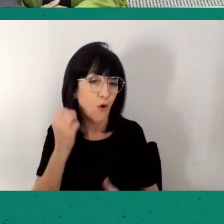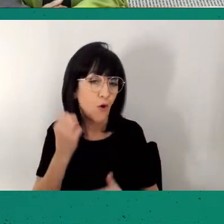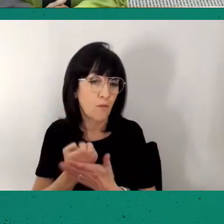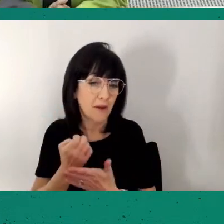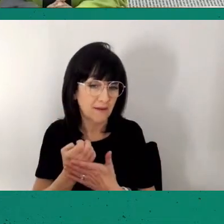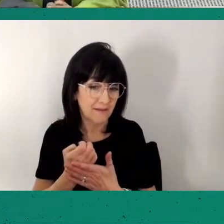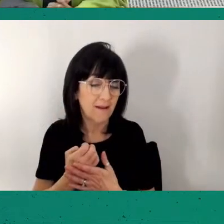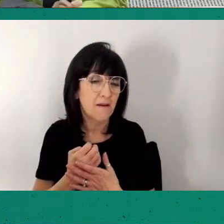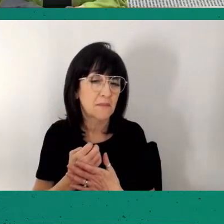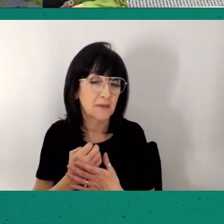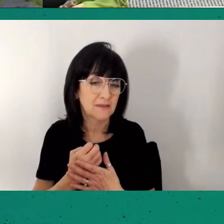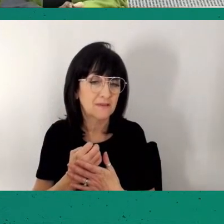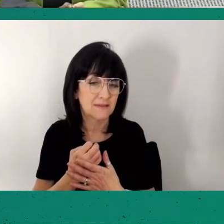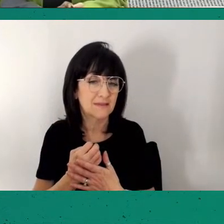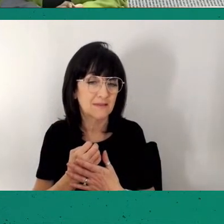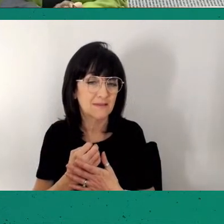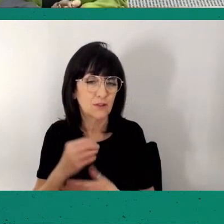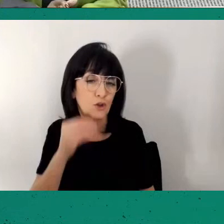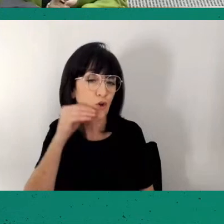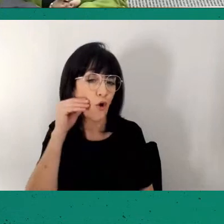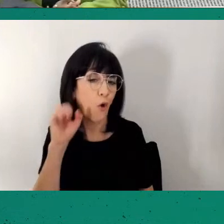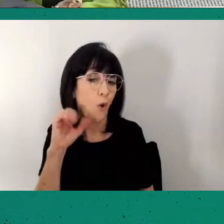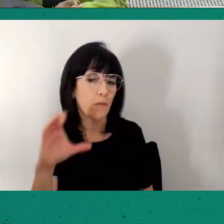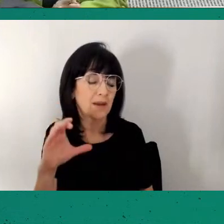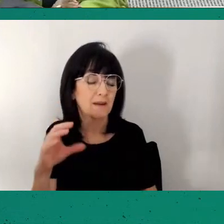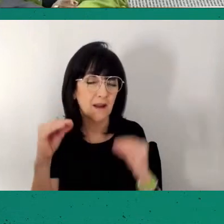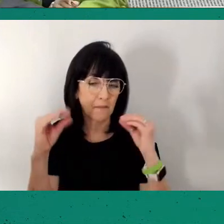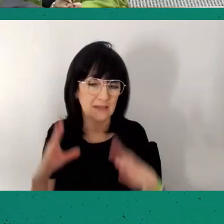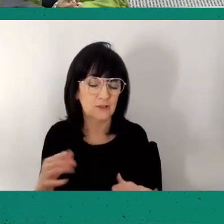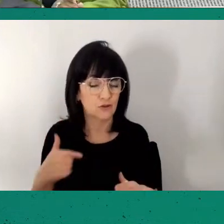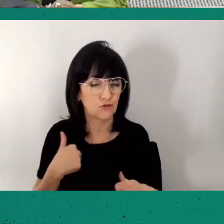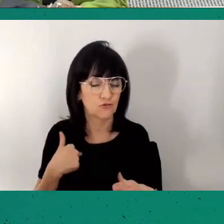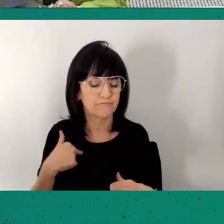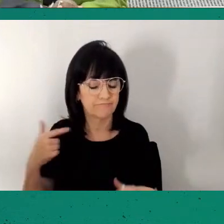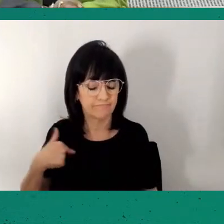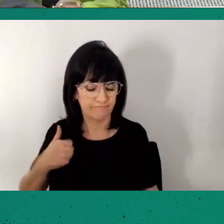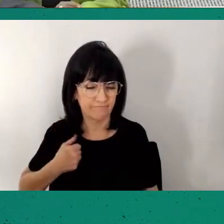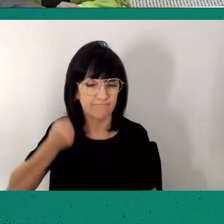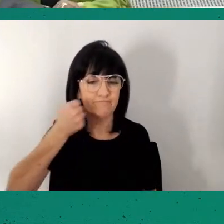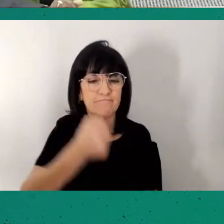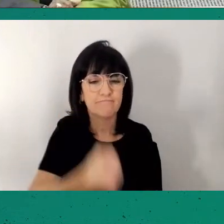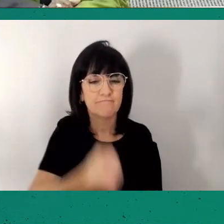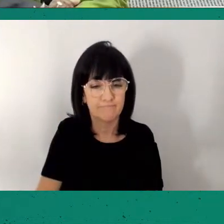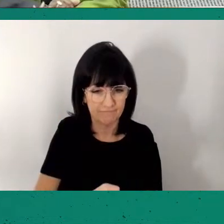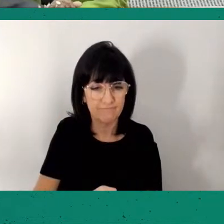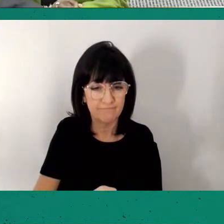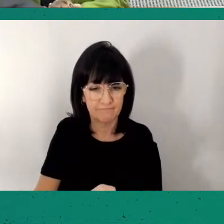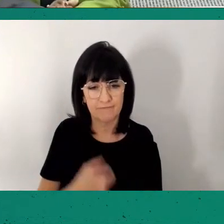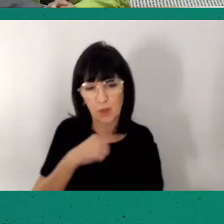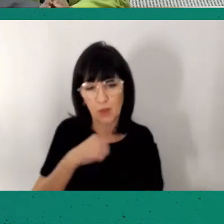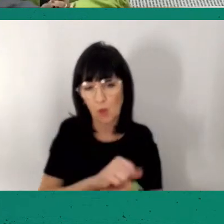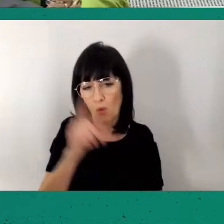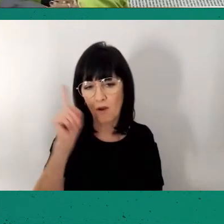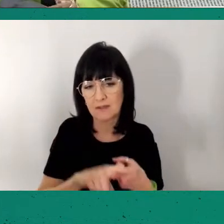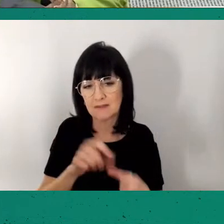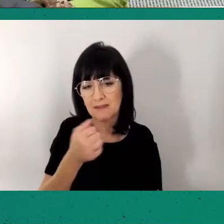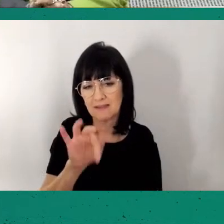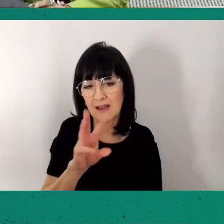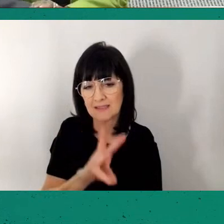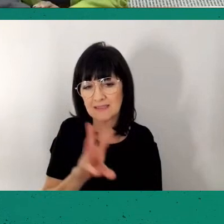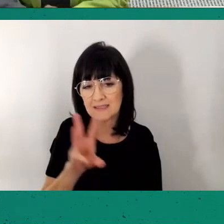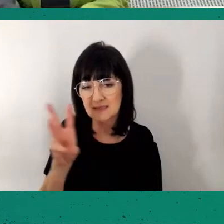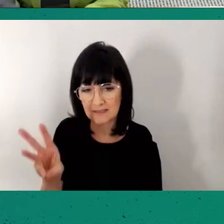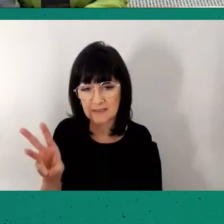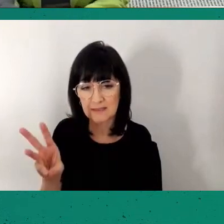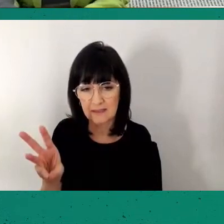I was hired as the home economics teacher there and worked there until 1966 when the schools